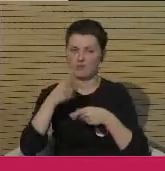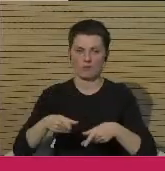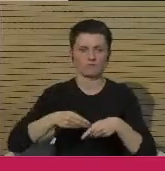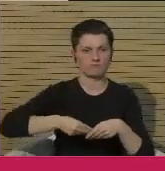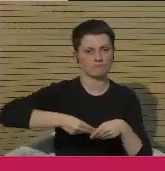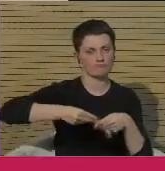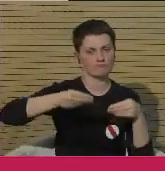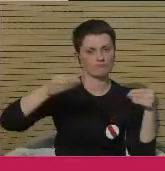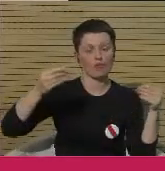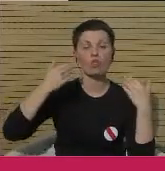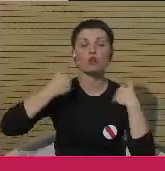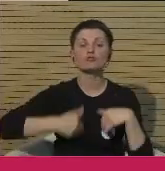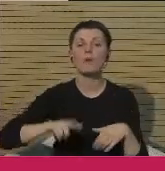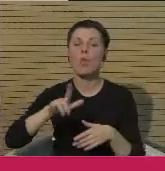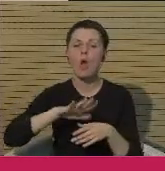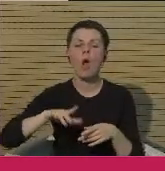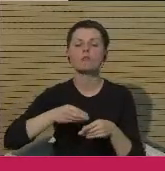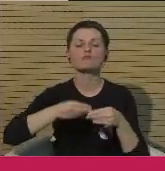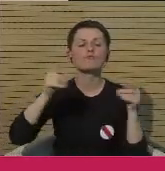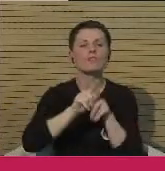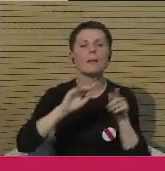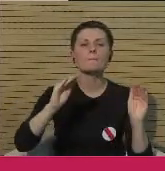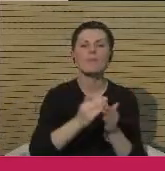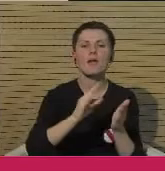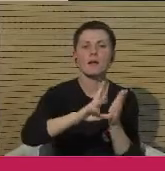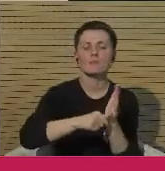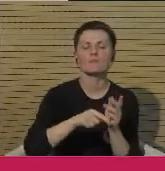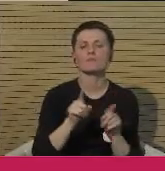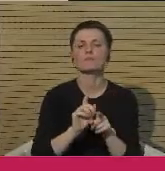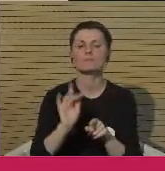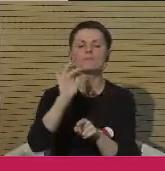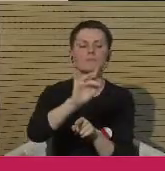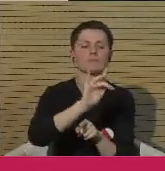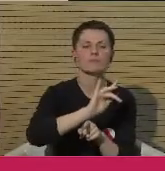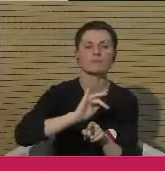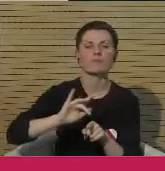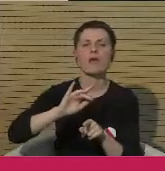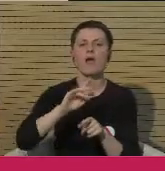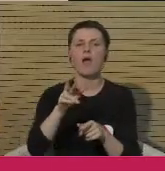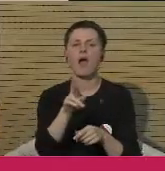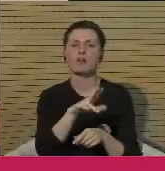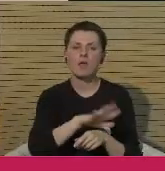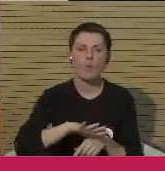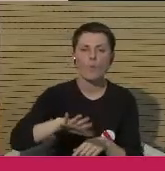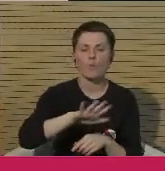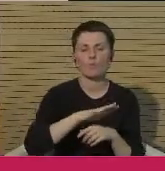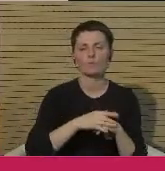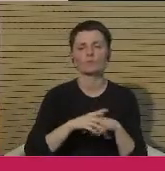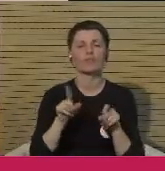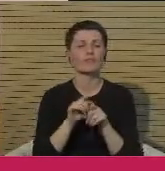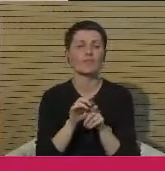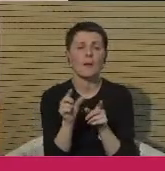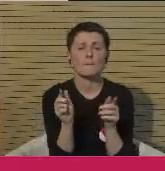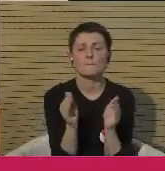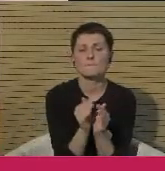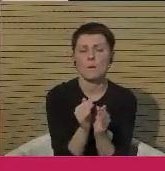were most visible in the capital. But we can see that smaller cities, regional capitals,